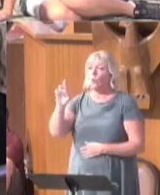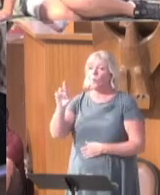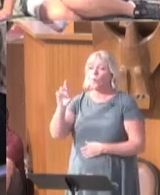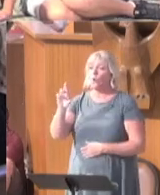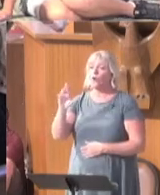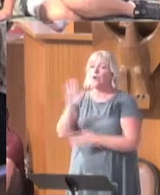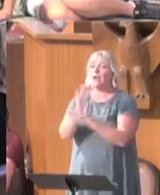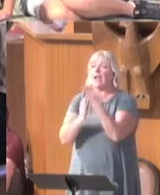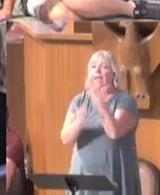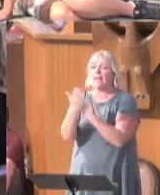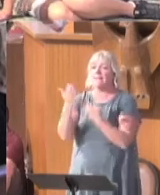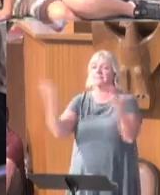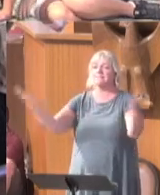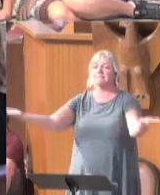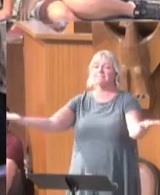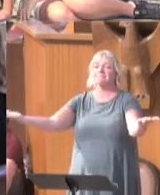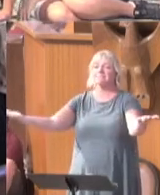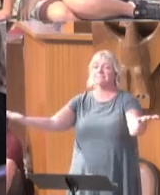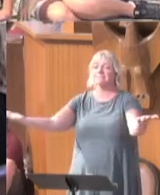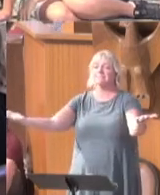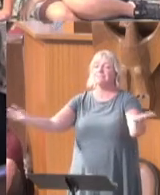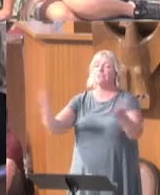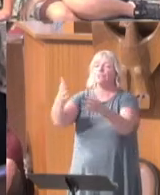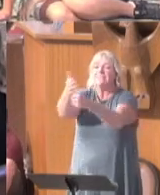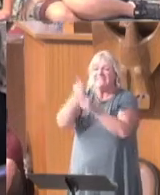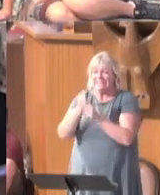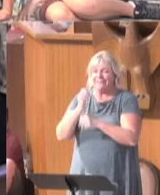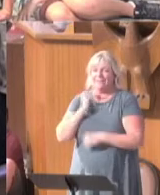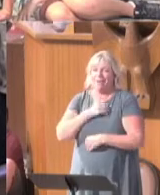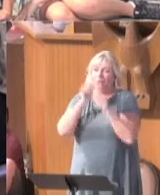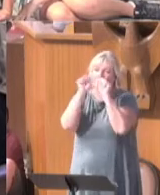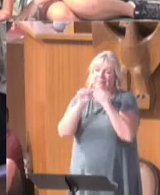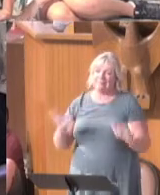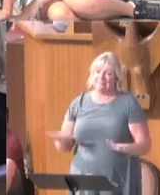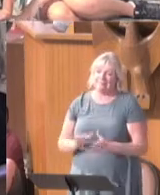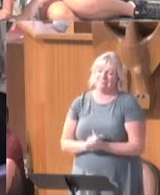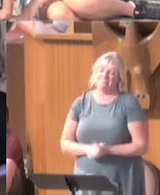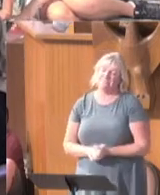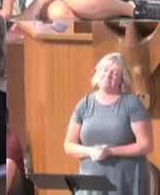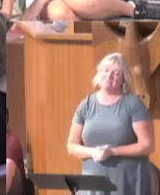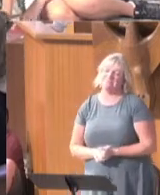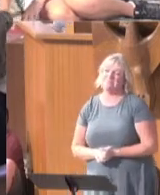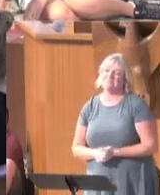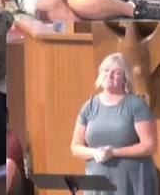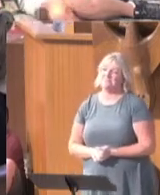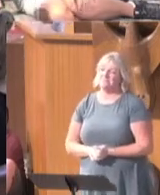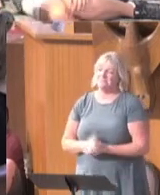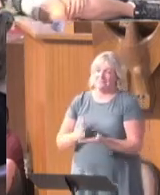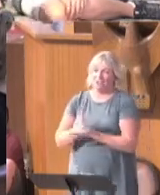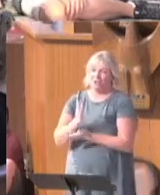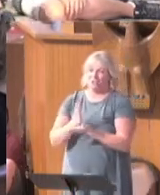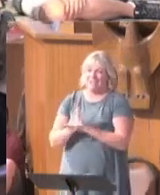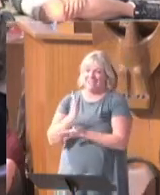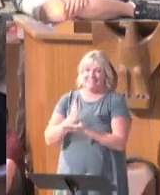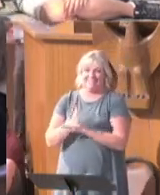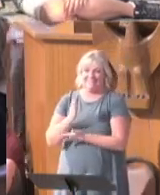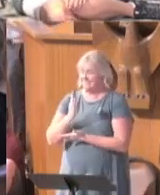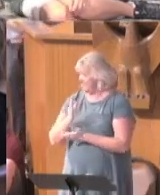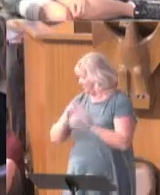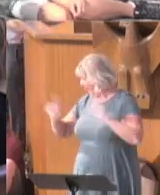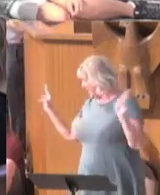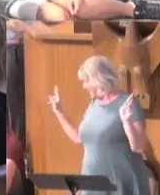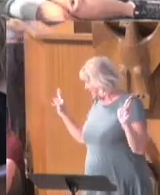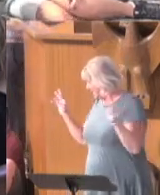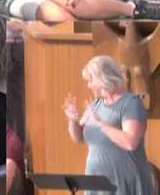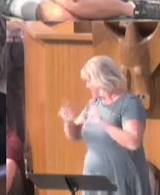your hands in a posture of receiving this blessing. All right, everyone, are you ready